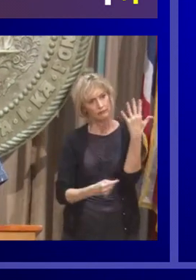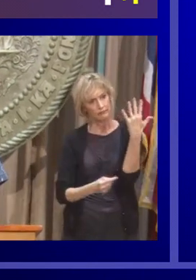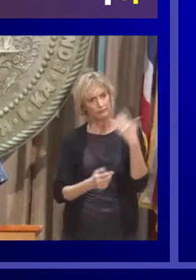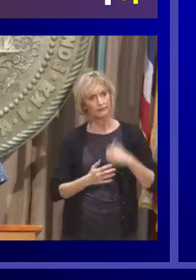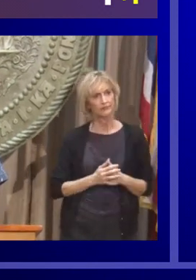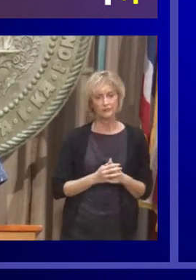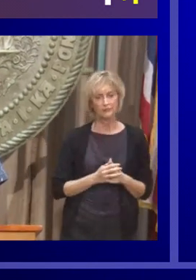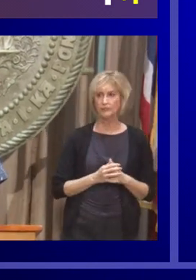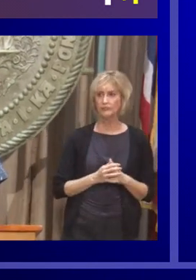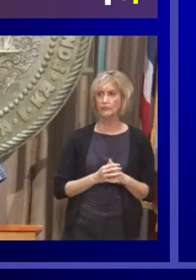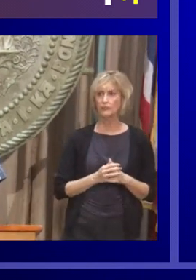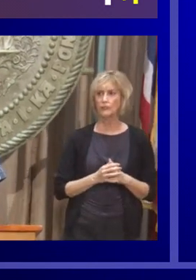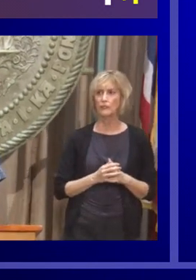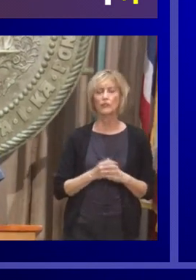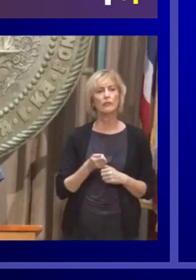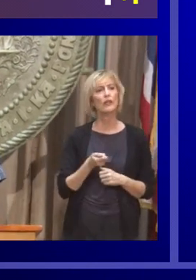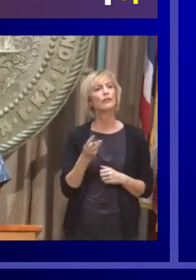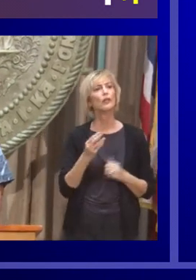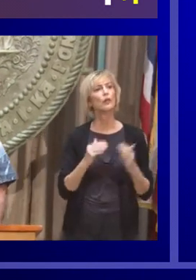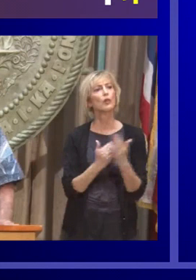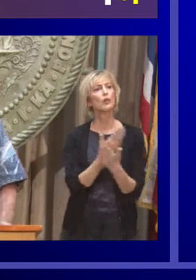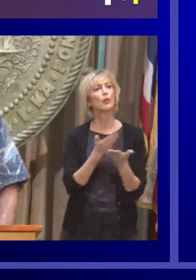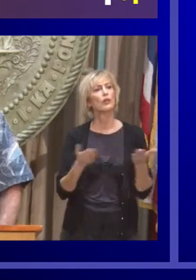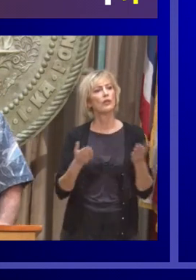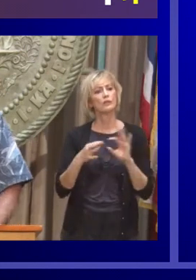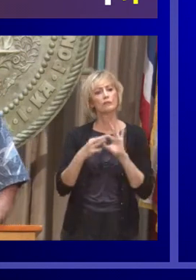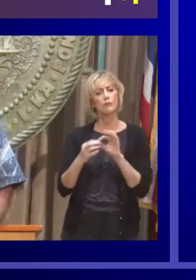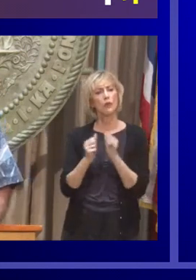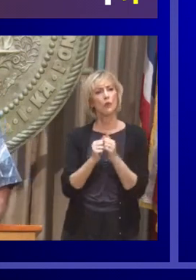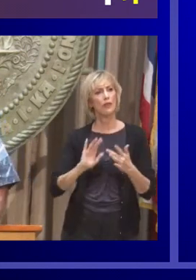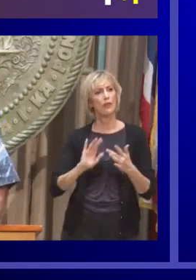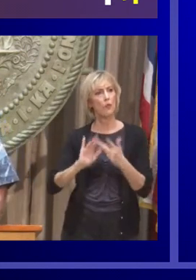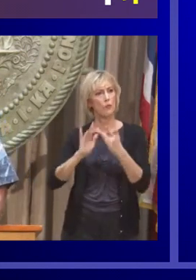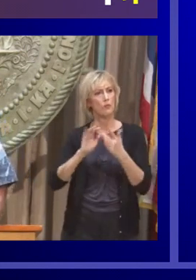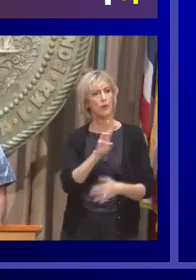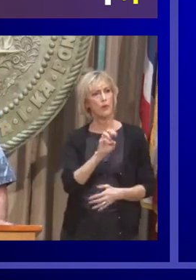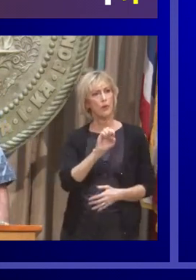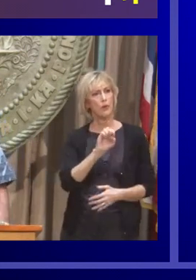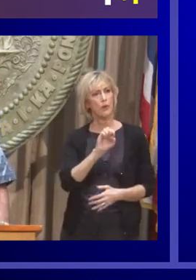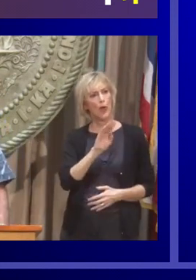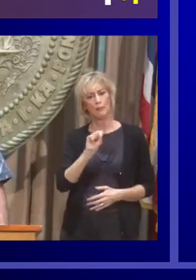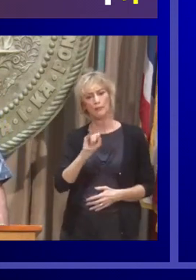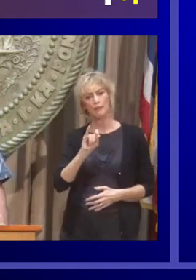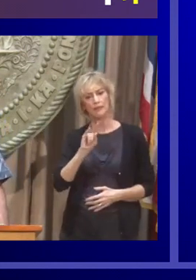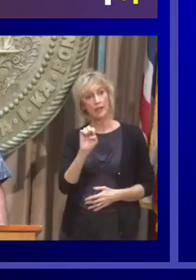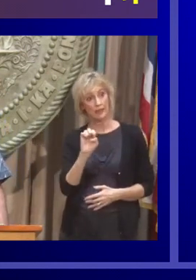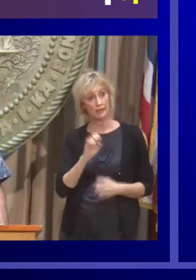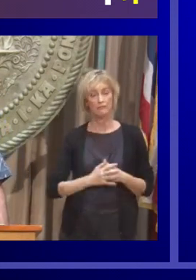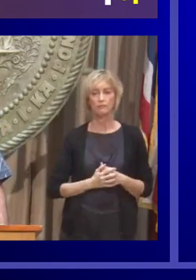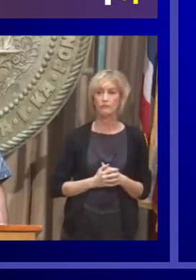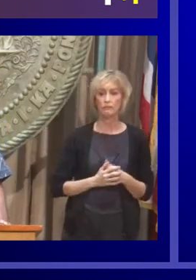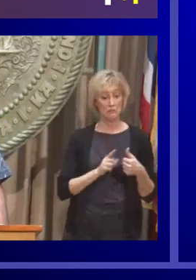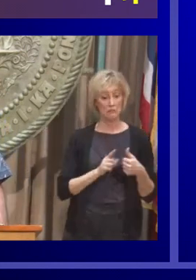issue. We have a couple new features on our website I wanted to talk about. One is we